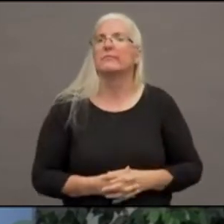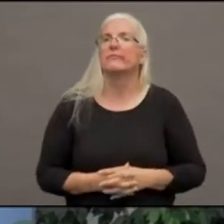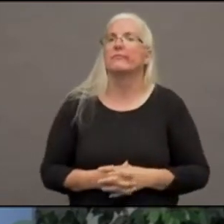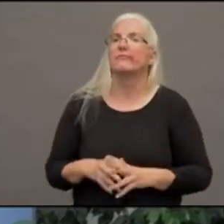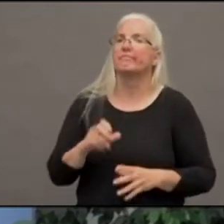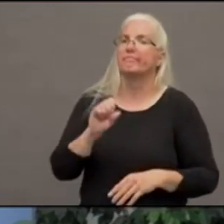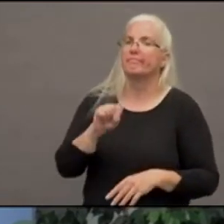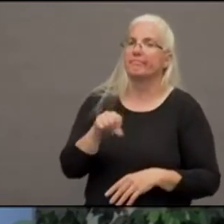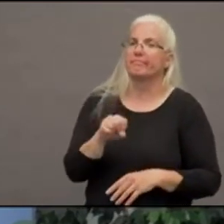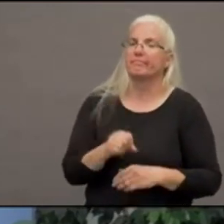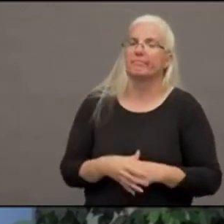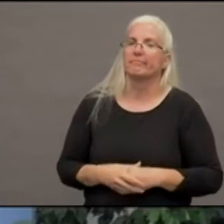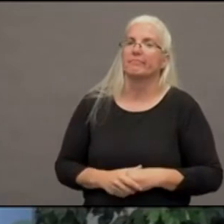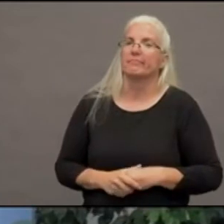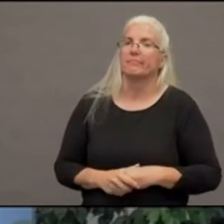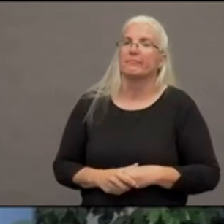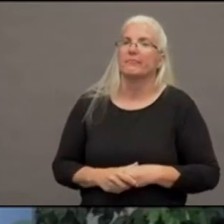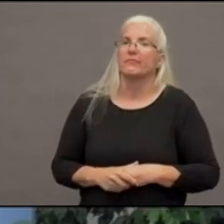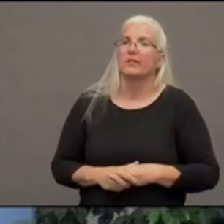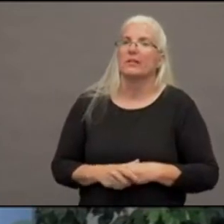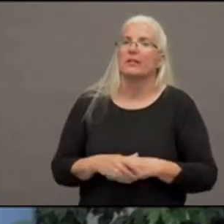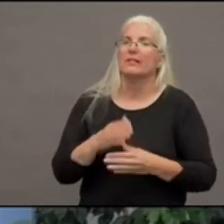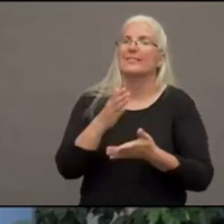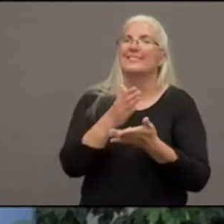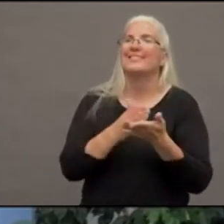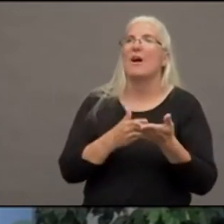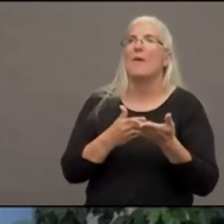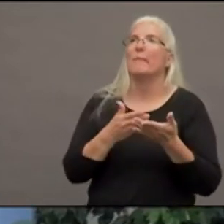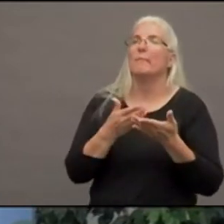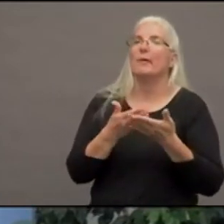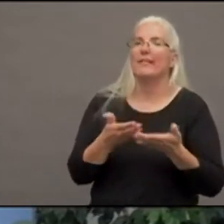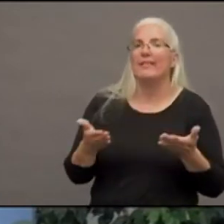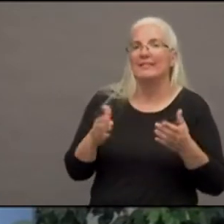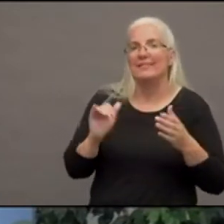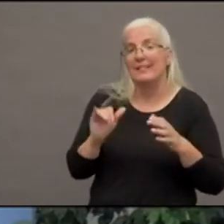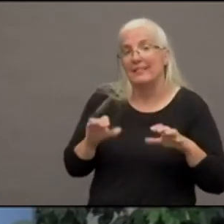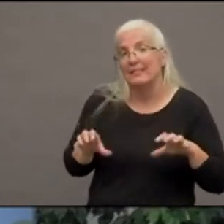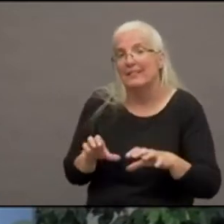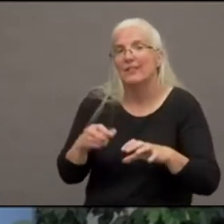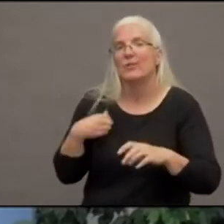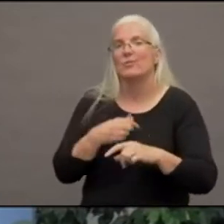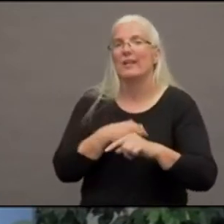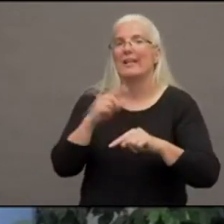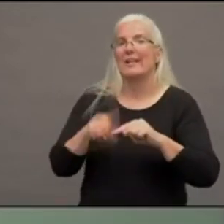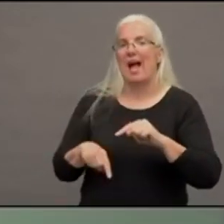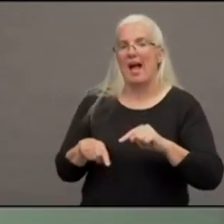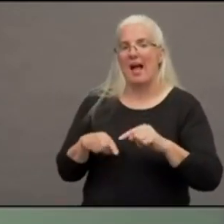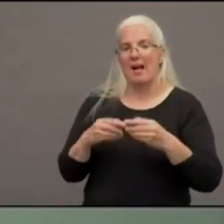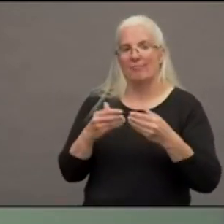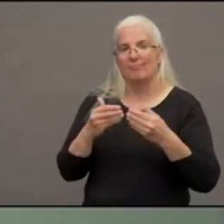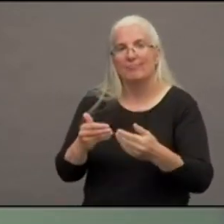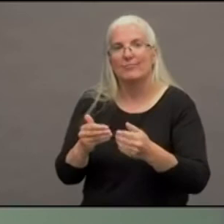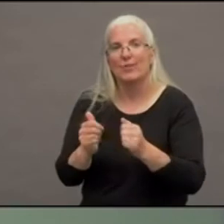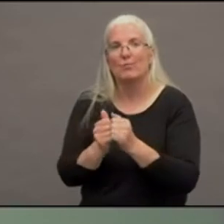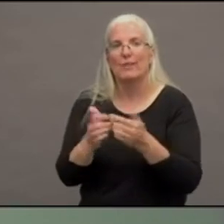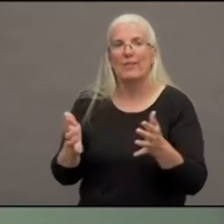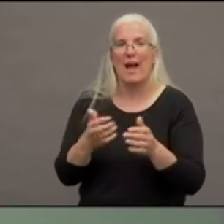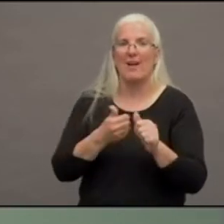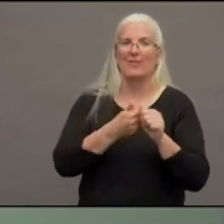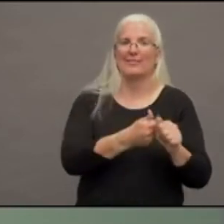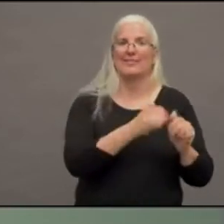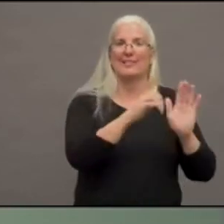that can't be done consistent with those core principles or that otherwise pose a much higher safety